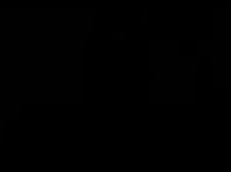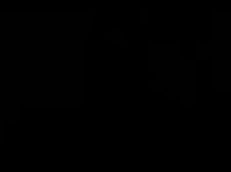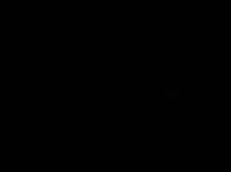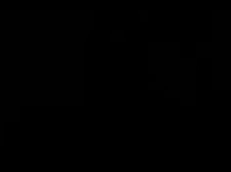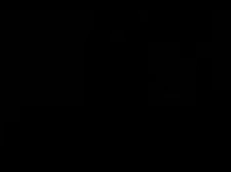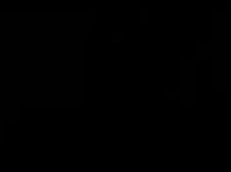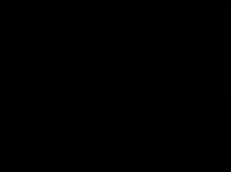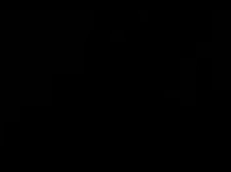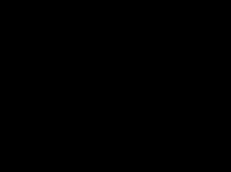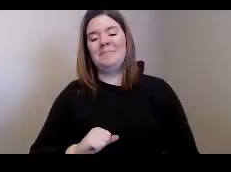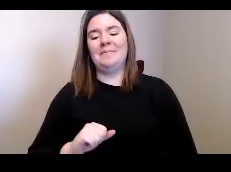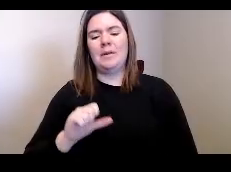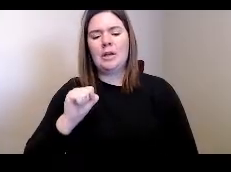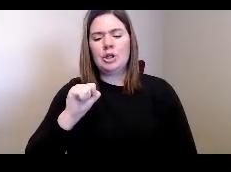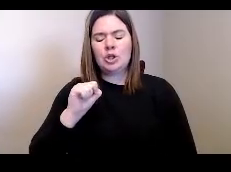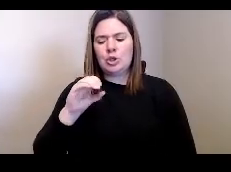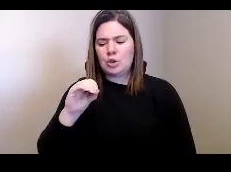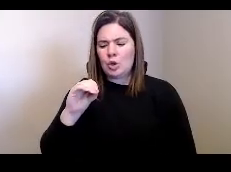multiple